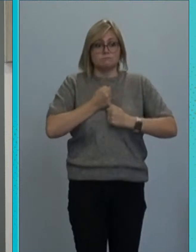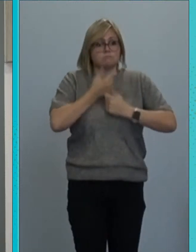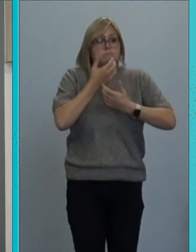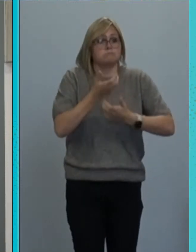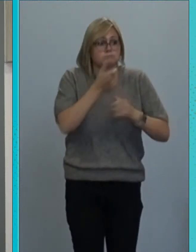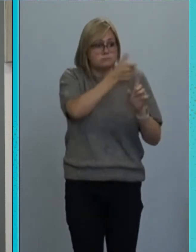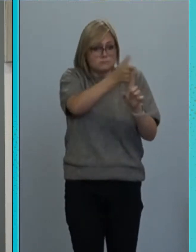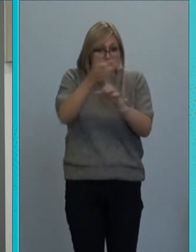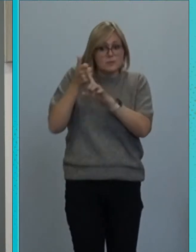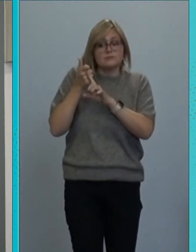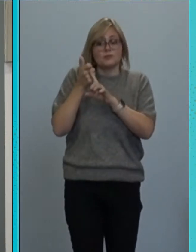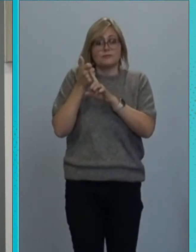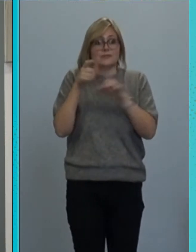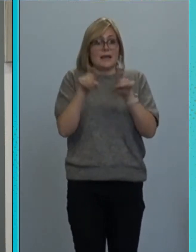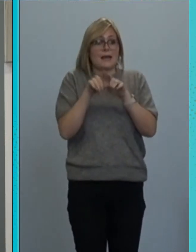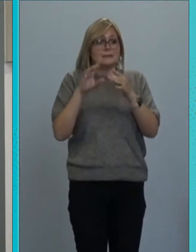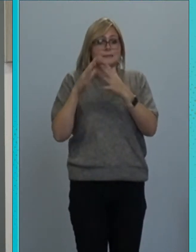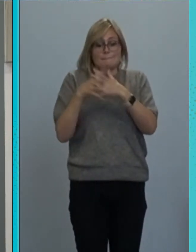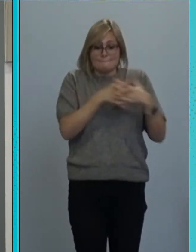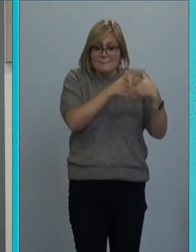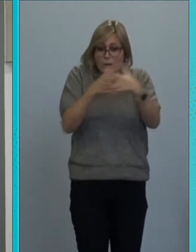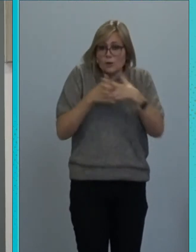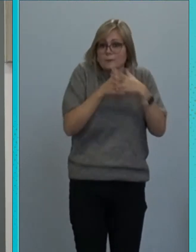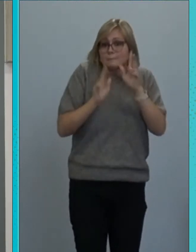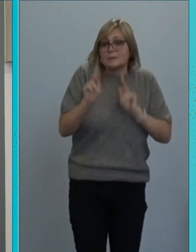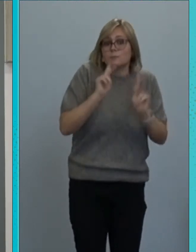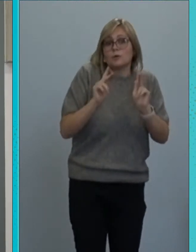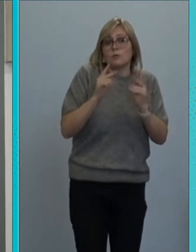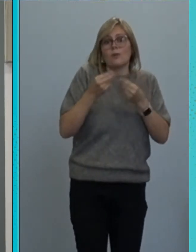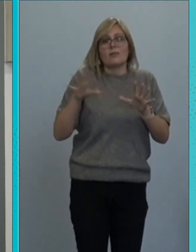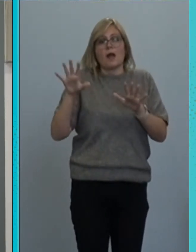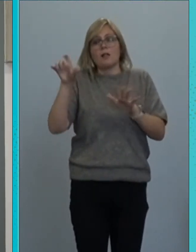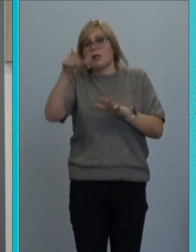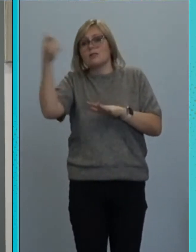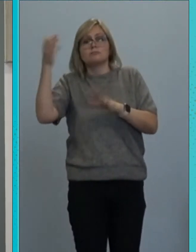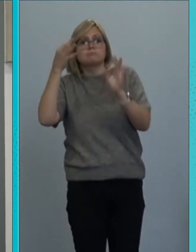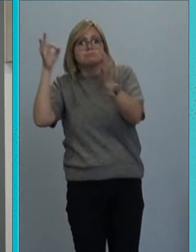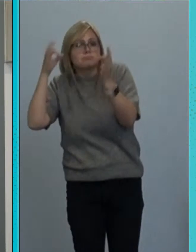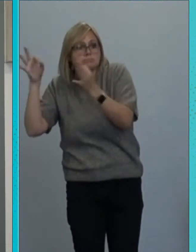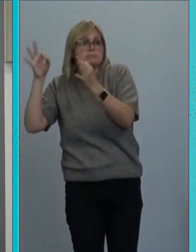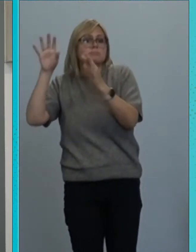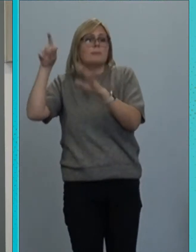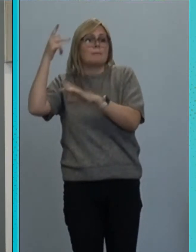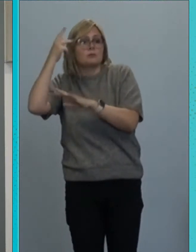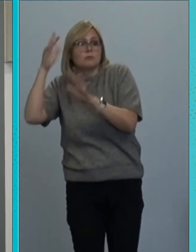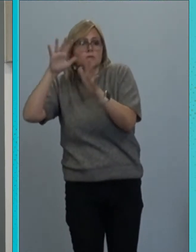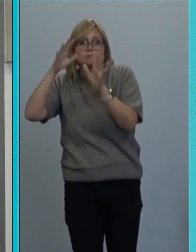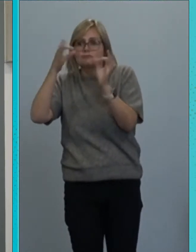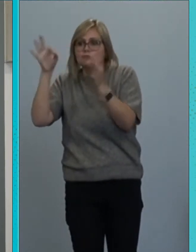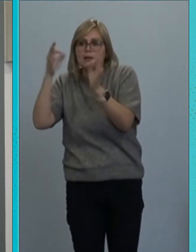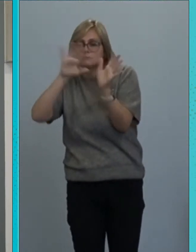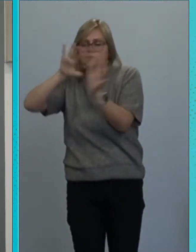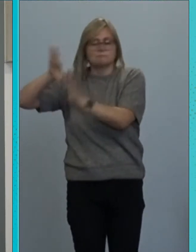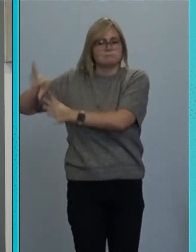Americans without the noise and chaos of the current moment.